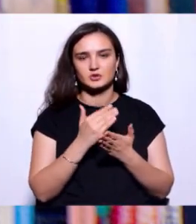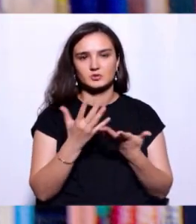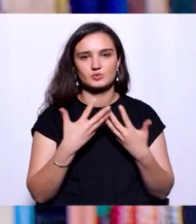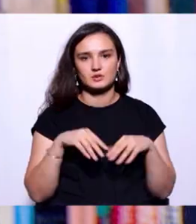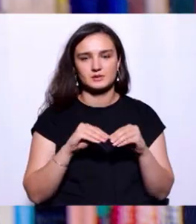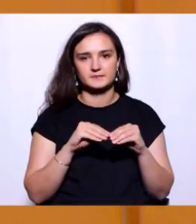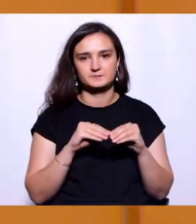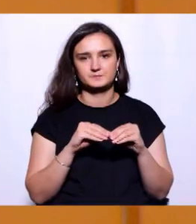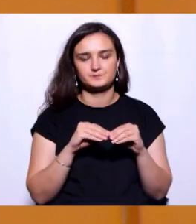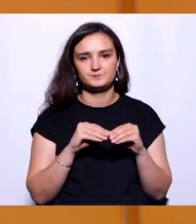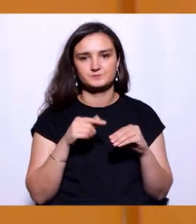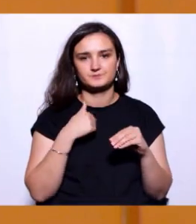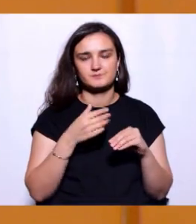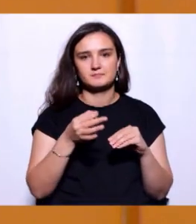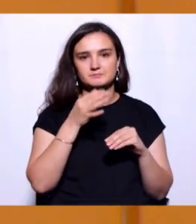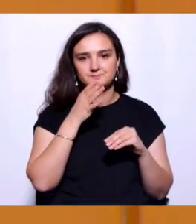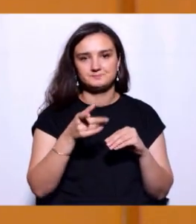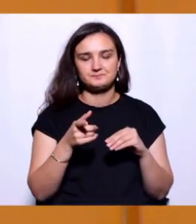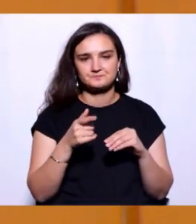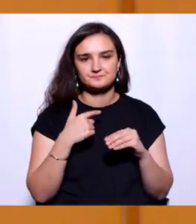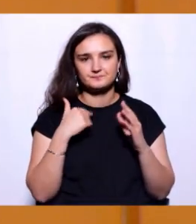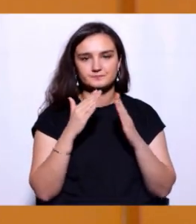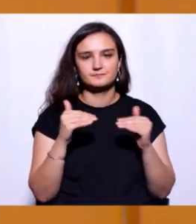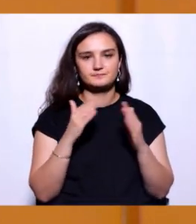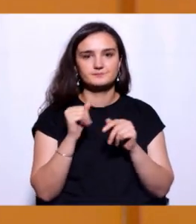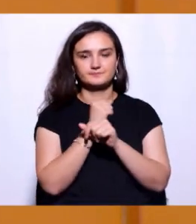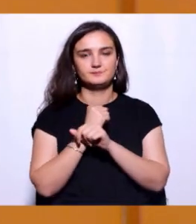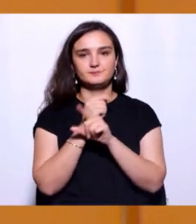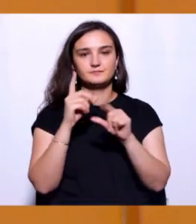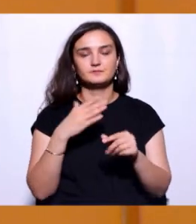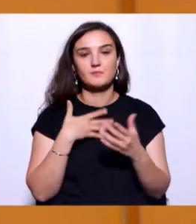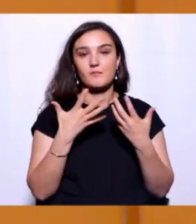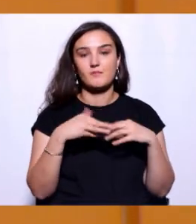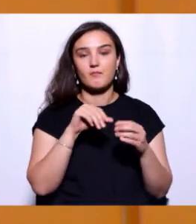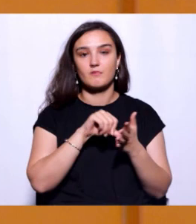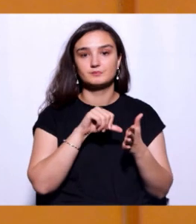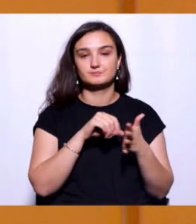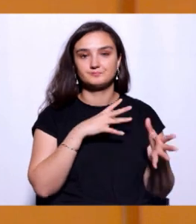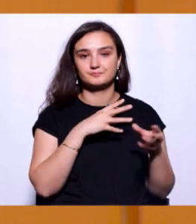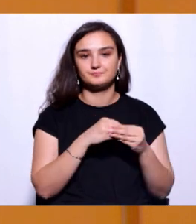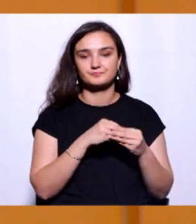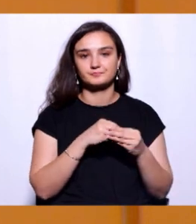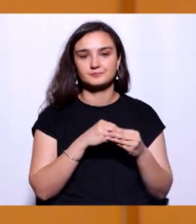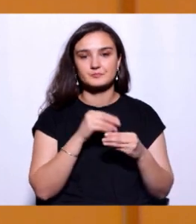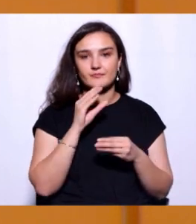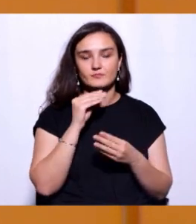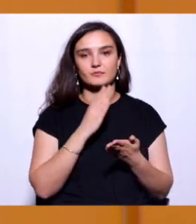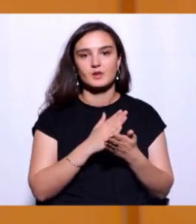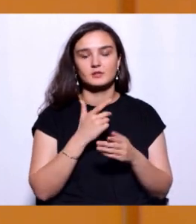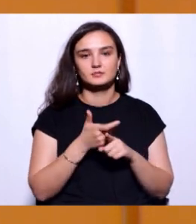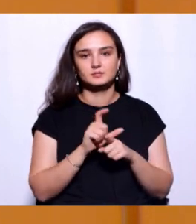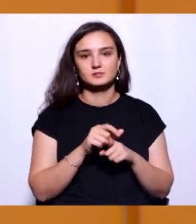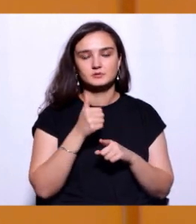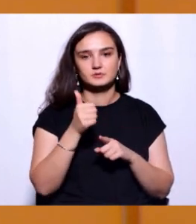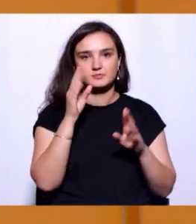family? I like go camping yeah. with my family members whenever it is a